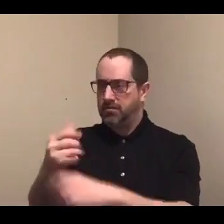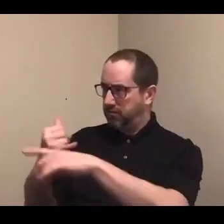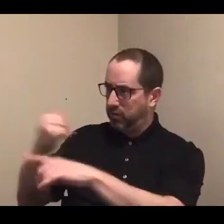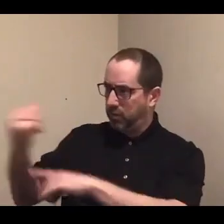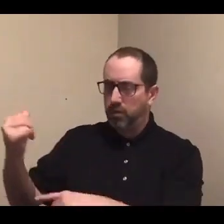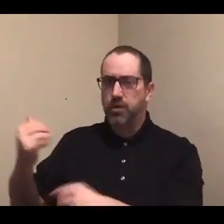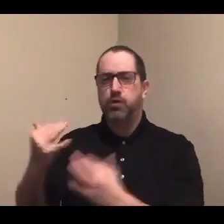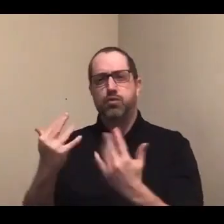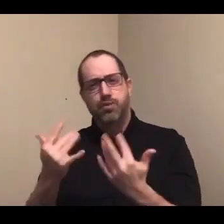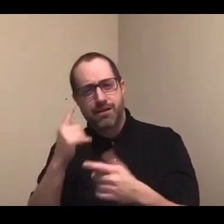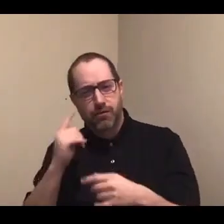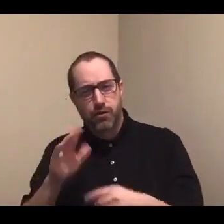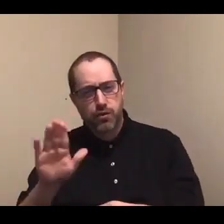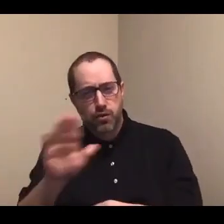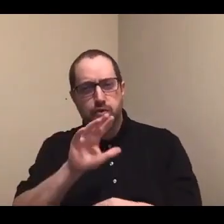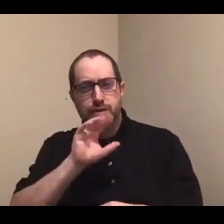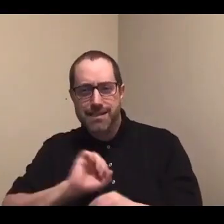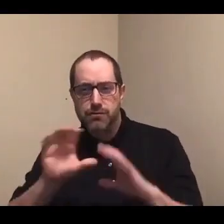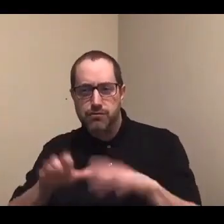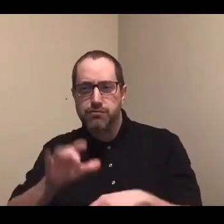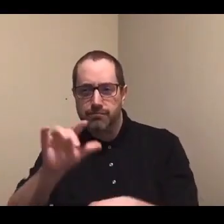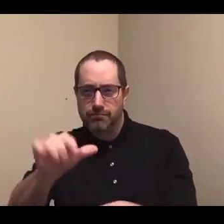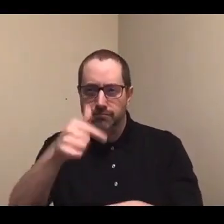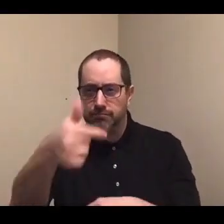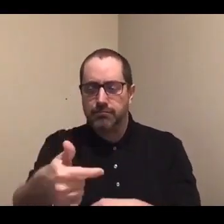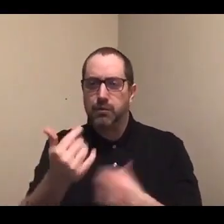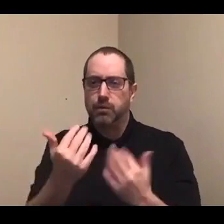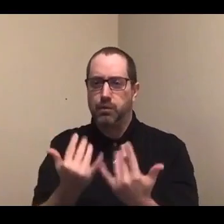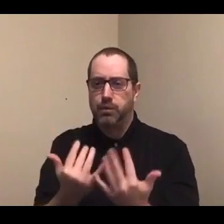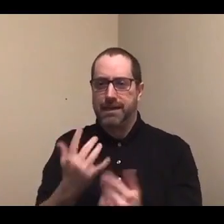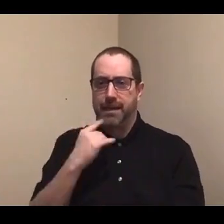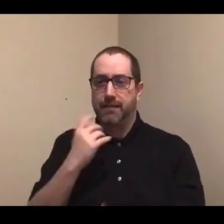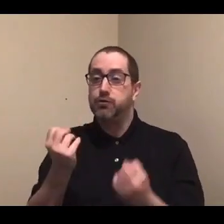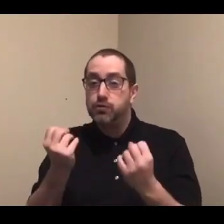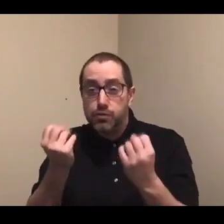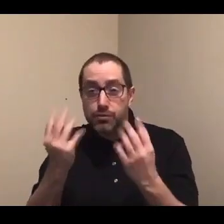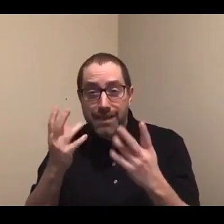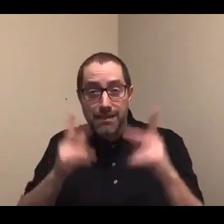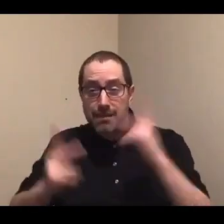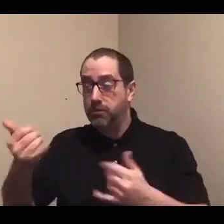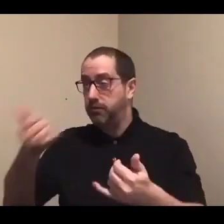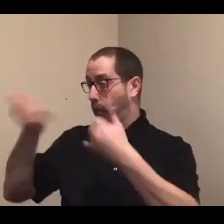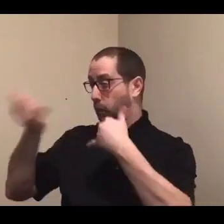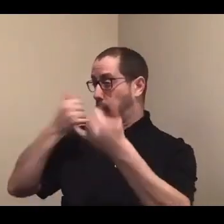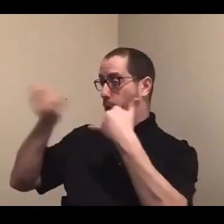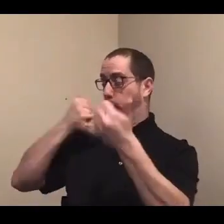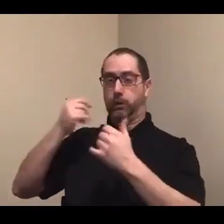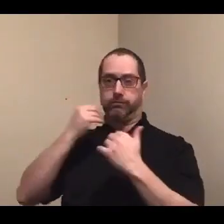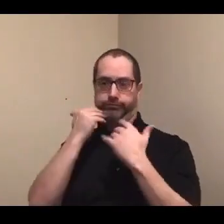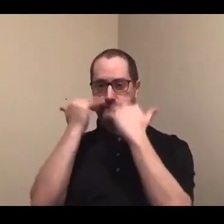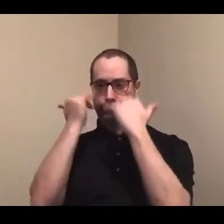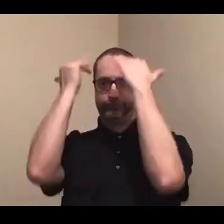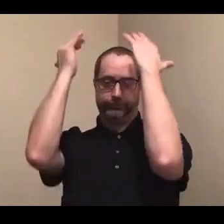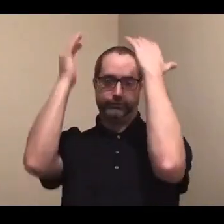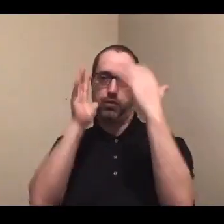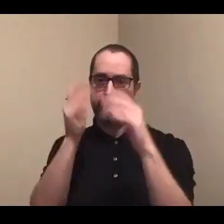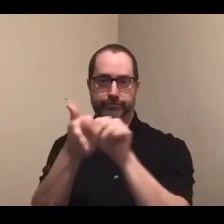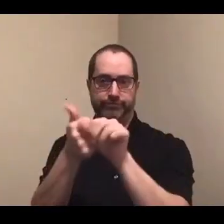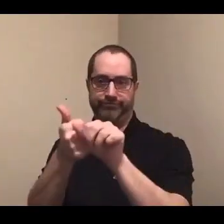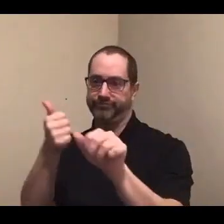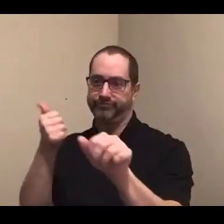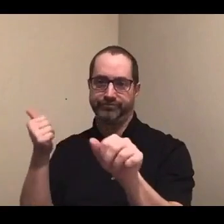high volume of ineligible residents seeking appointments at this point in time will stress our critical infrastructure and impacts everyone else